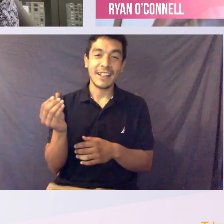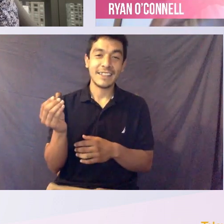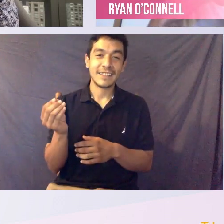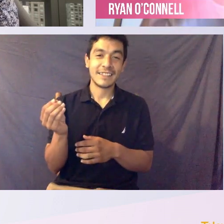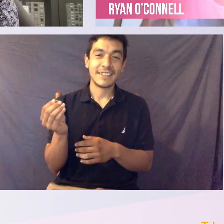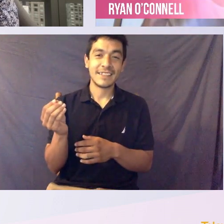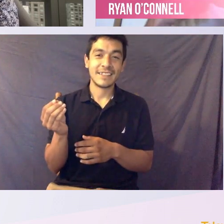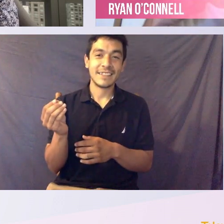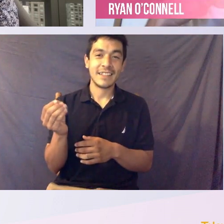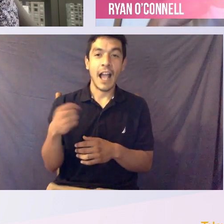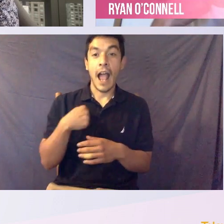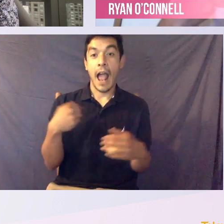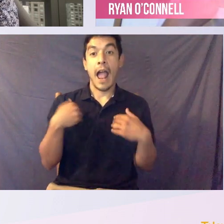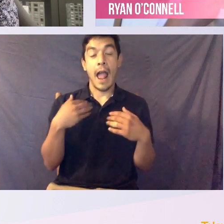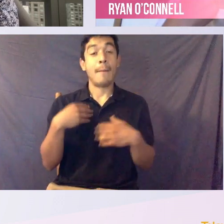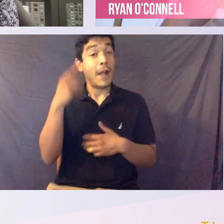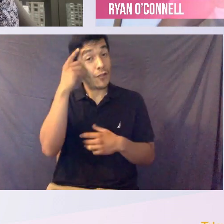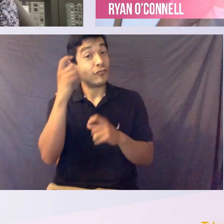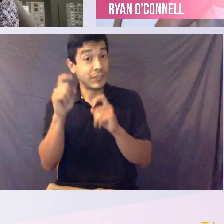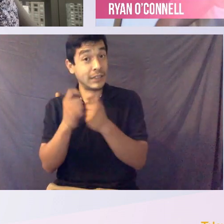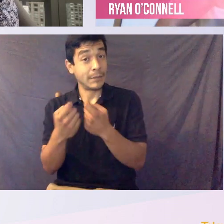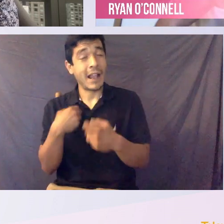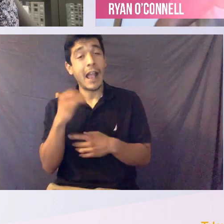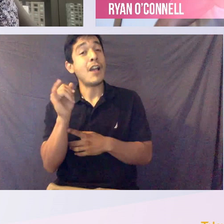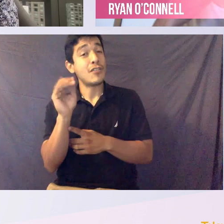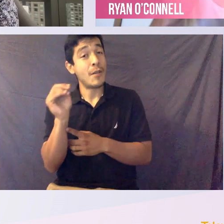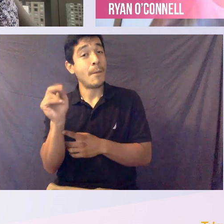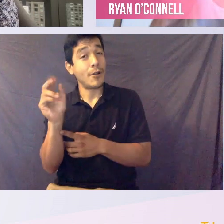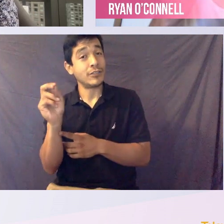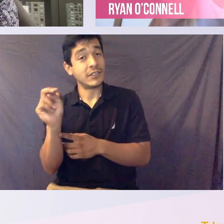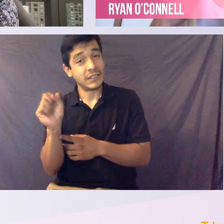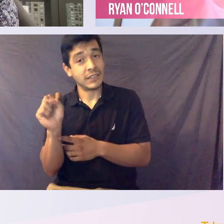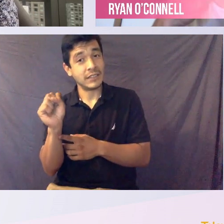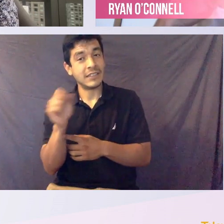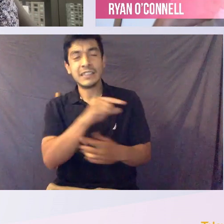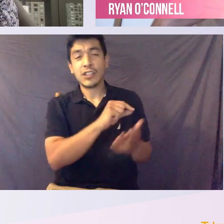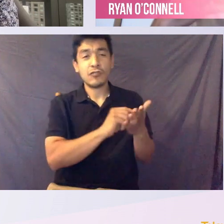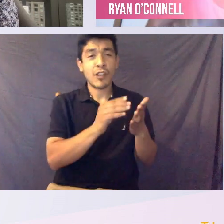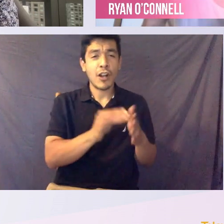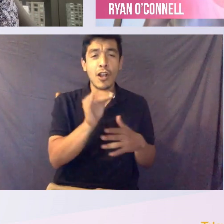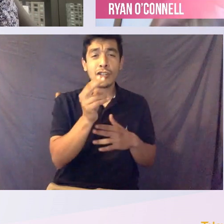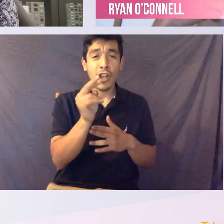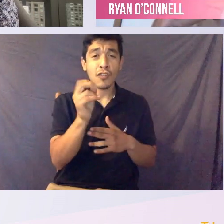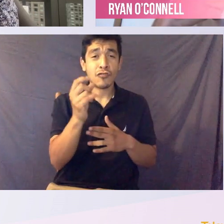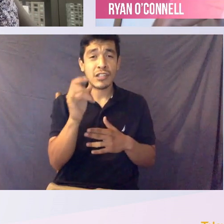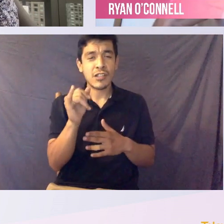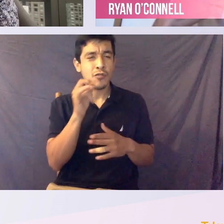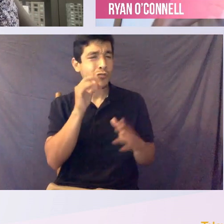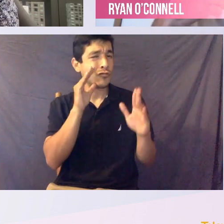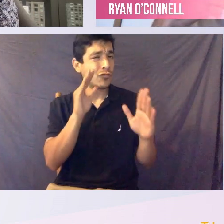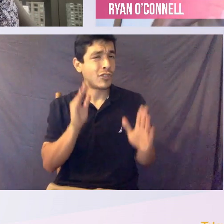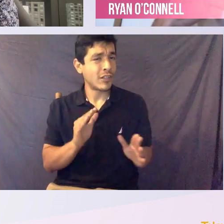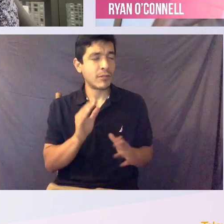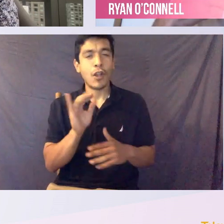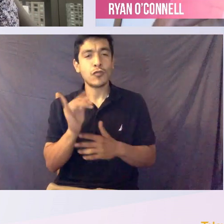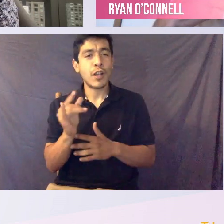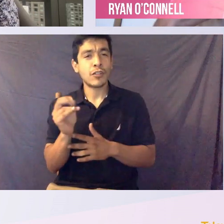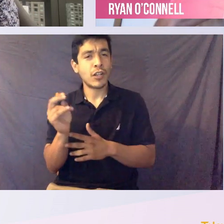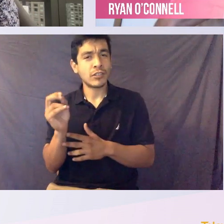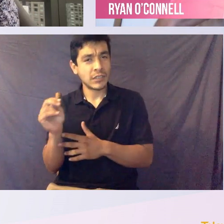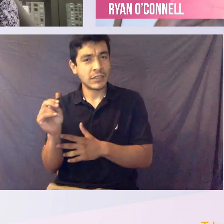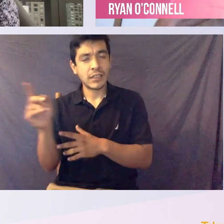You know, I had my dream team. I had Jim Parsons, this writer, John Rigi, who's incredible, Craig Johnson, the